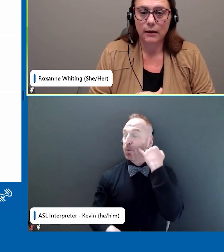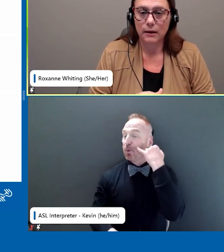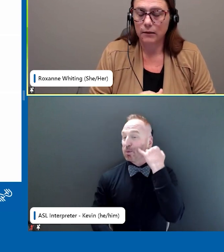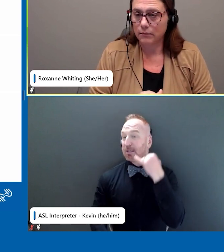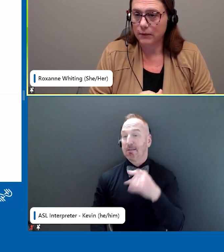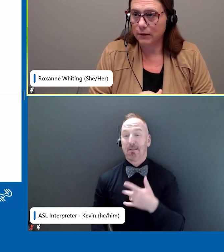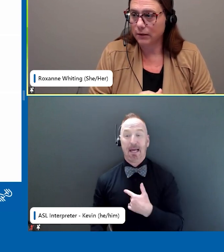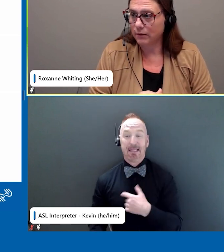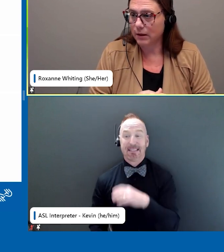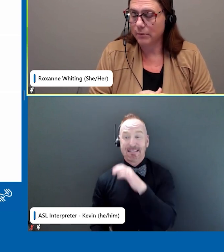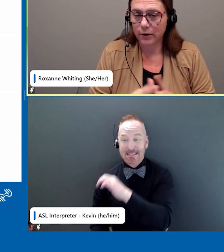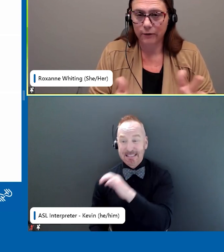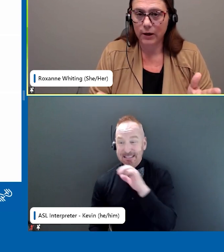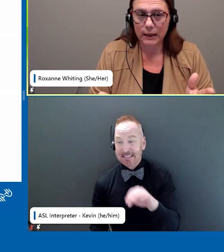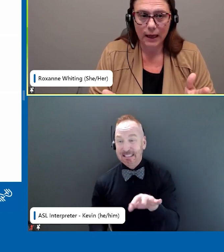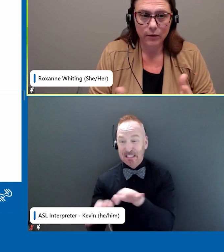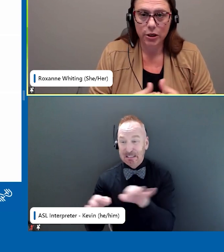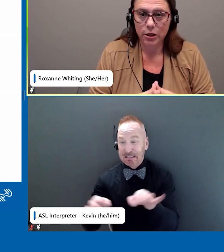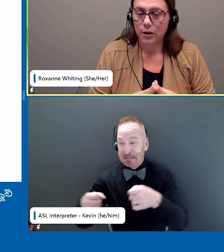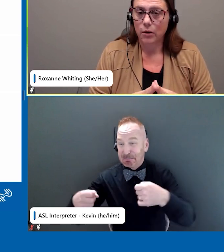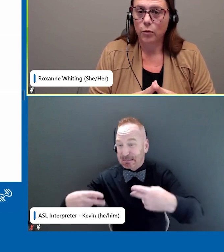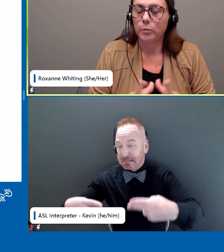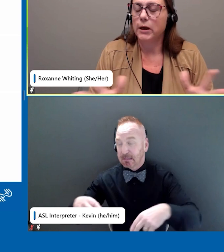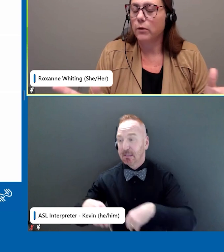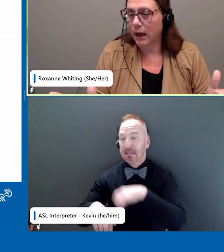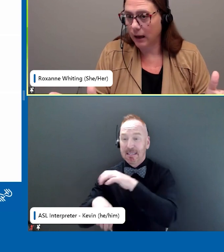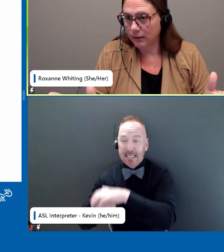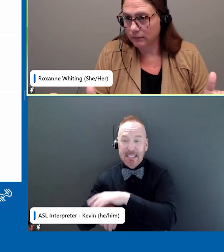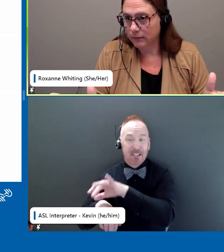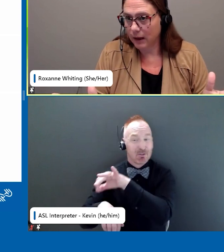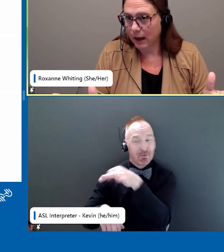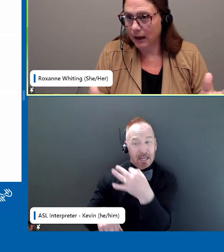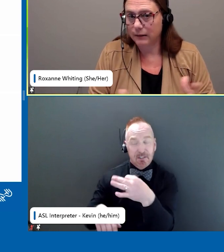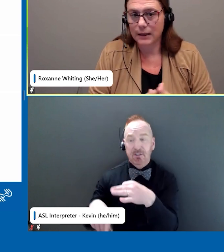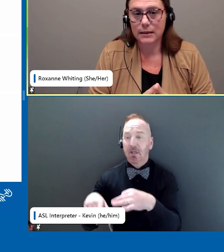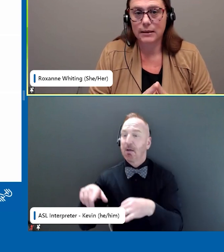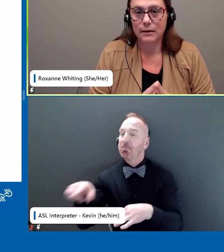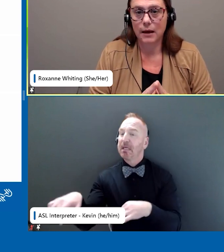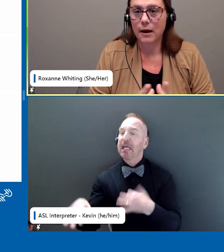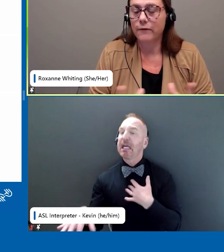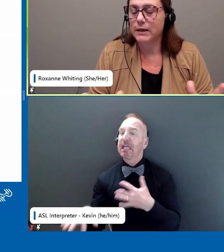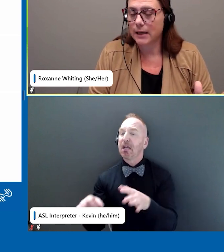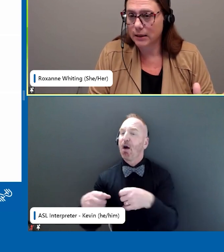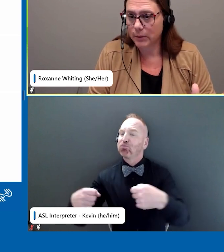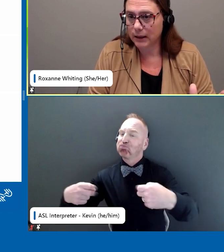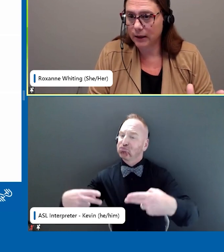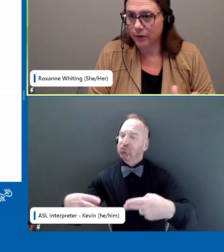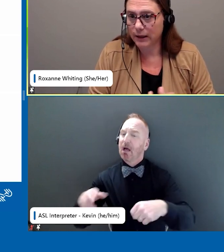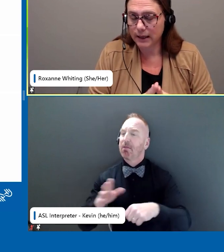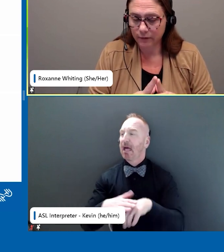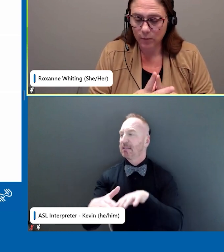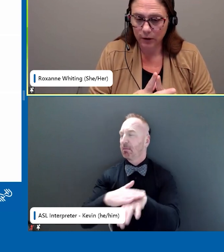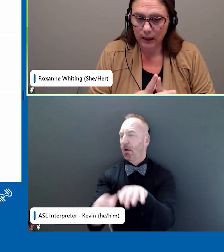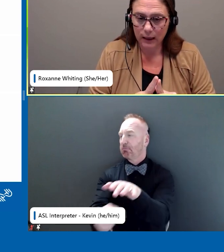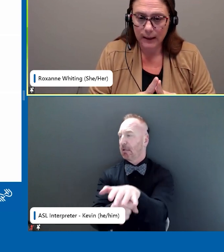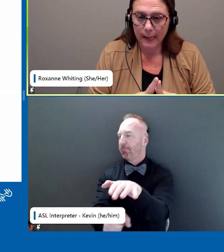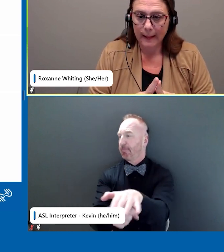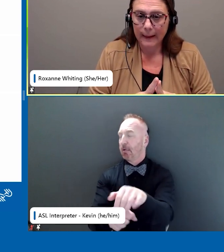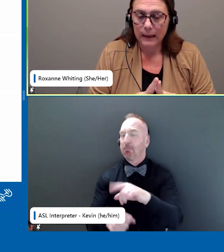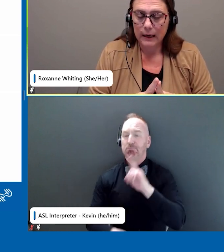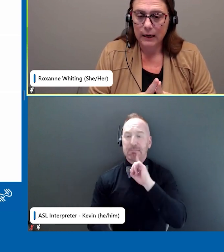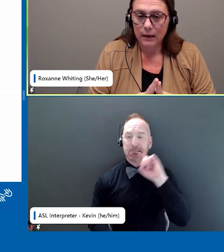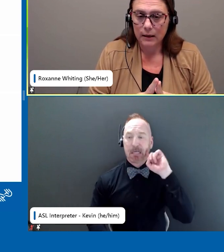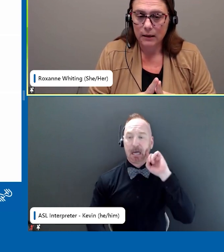languages in their comparative written language will be okay. And that's enough accessibility for the deaf community.